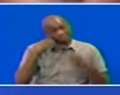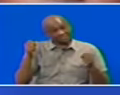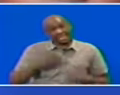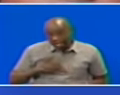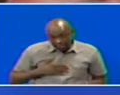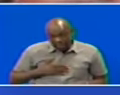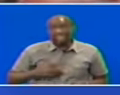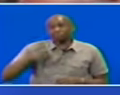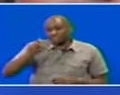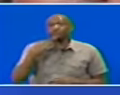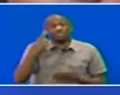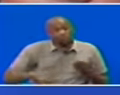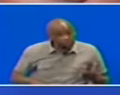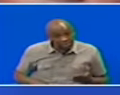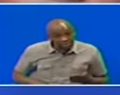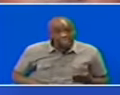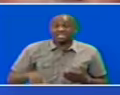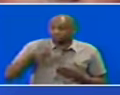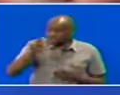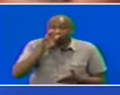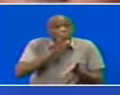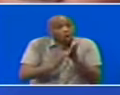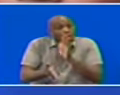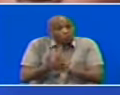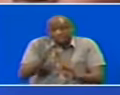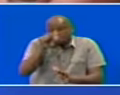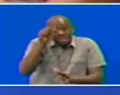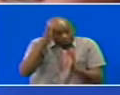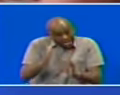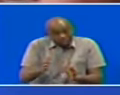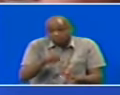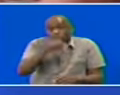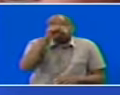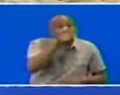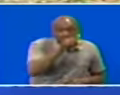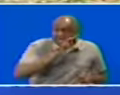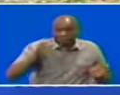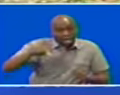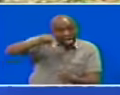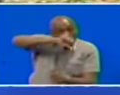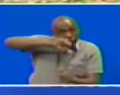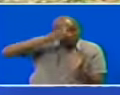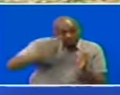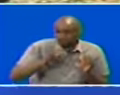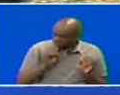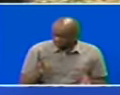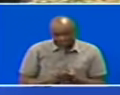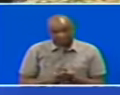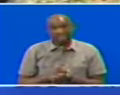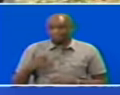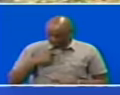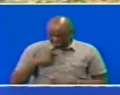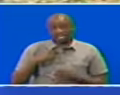he has categorically said there is nobody he has anointed. I personally support